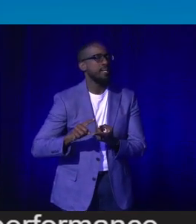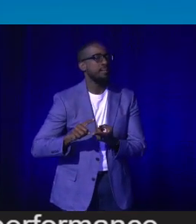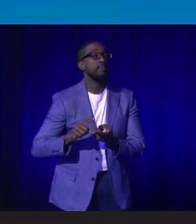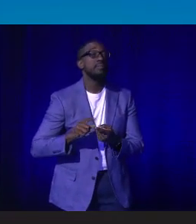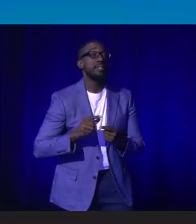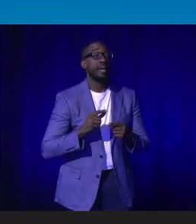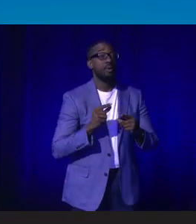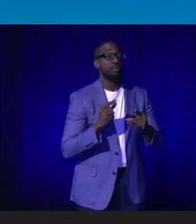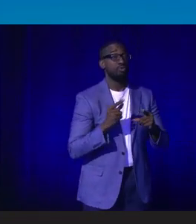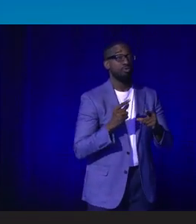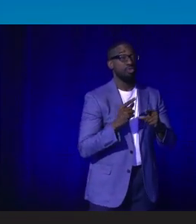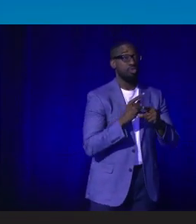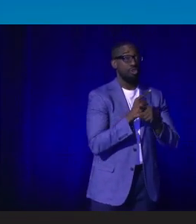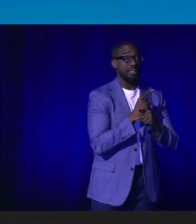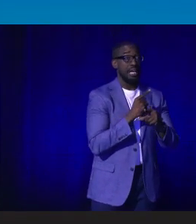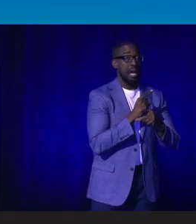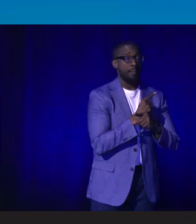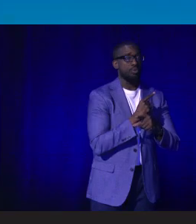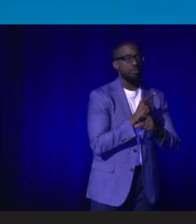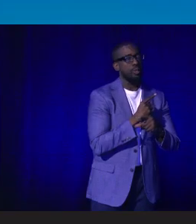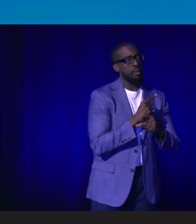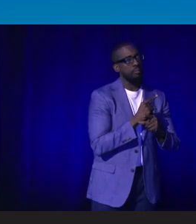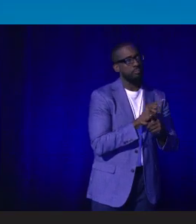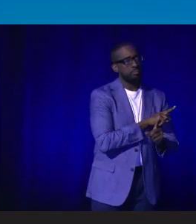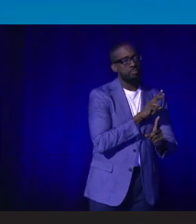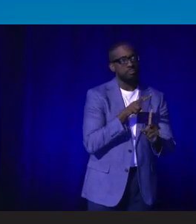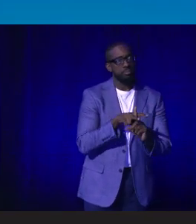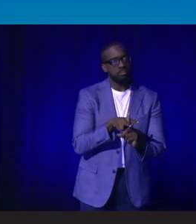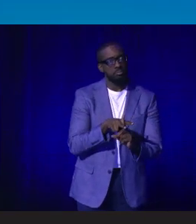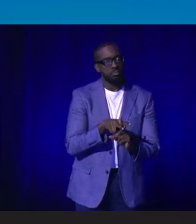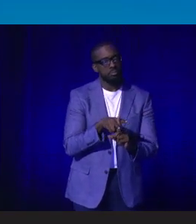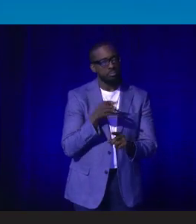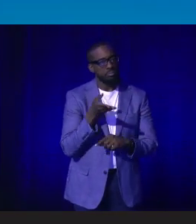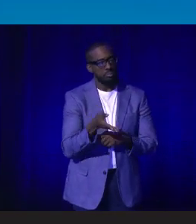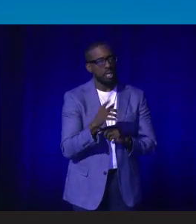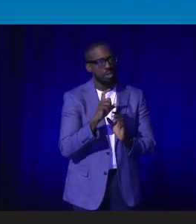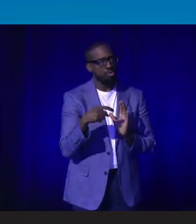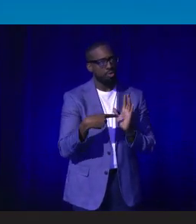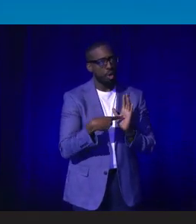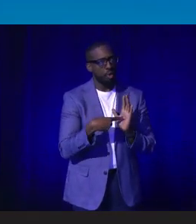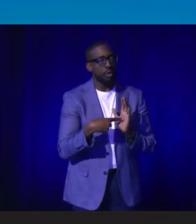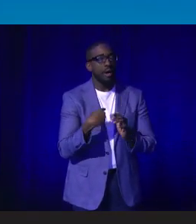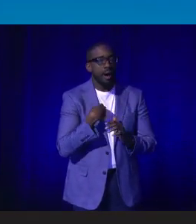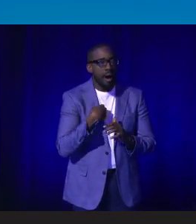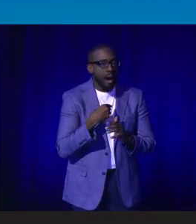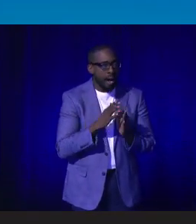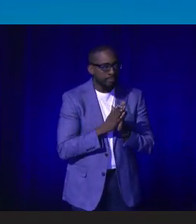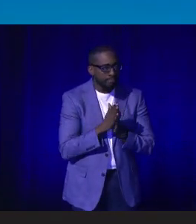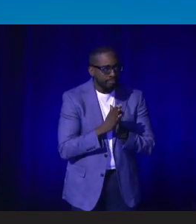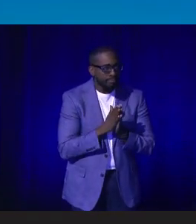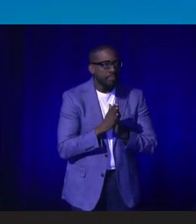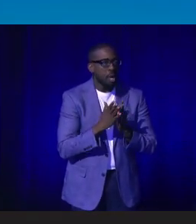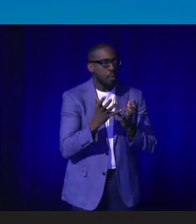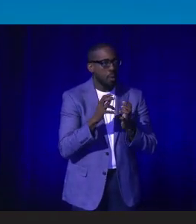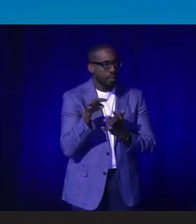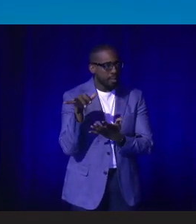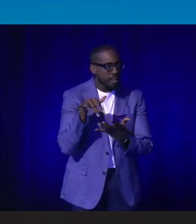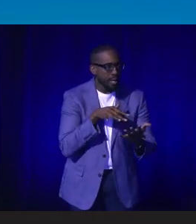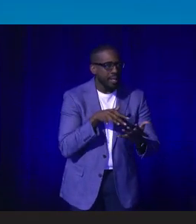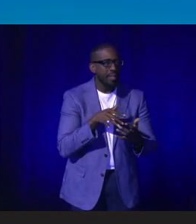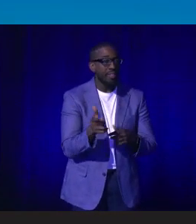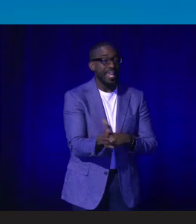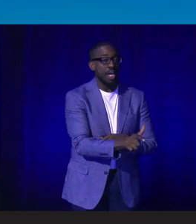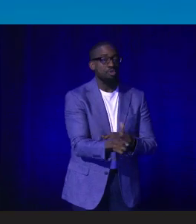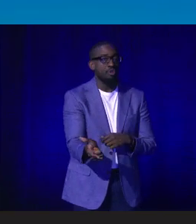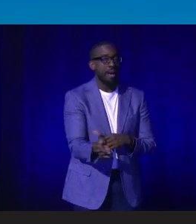geometry plays a role. So I think something I'm eager to study is the interaction between the geometry